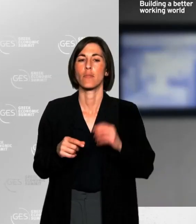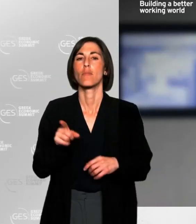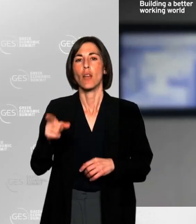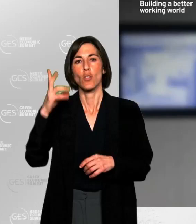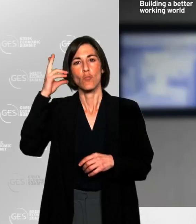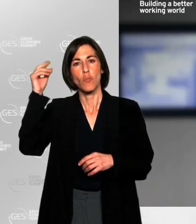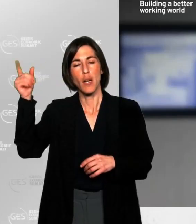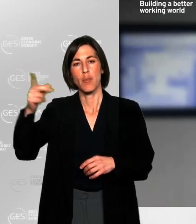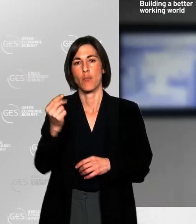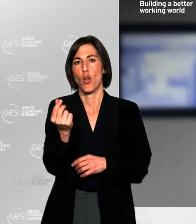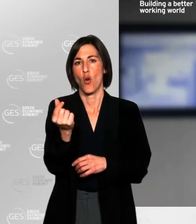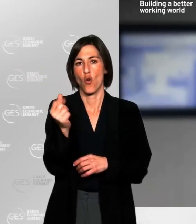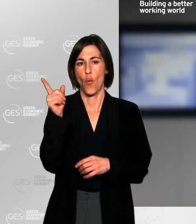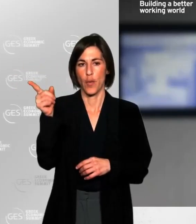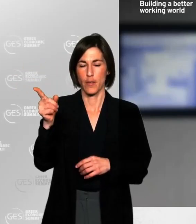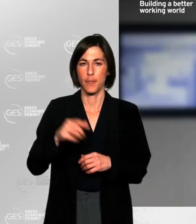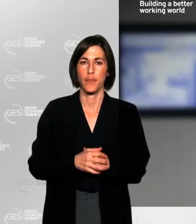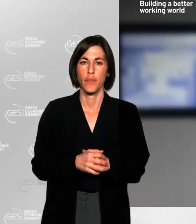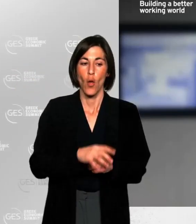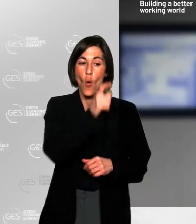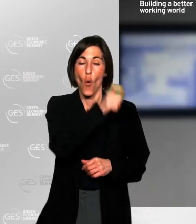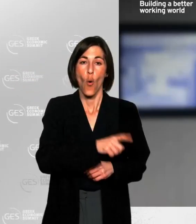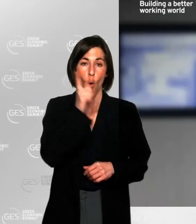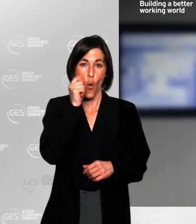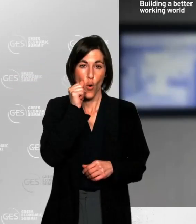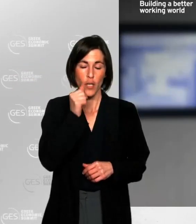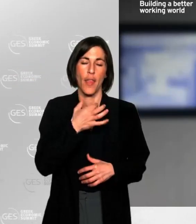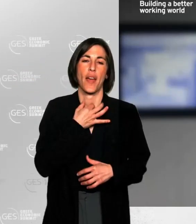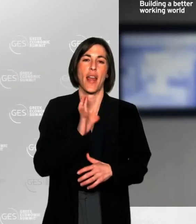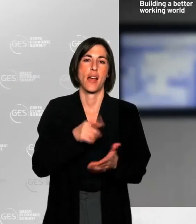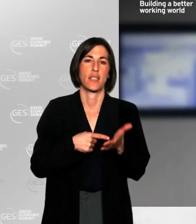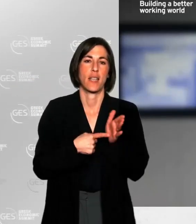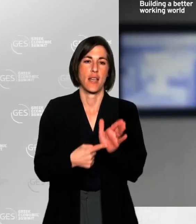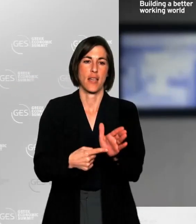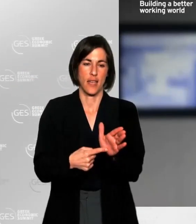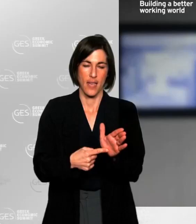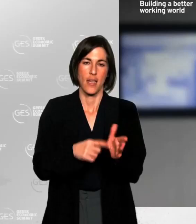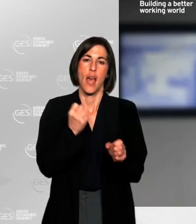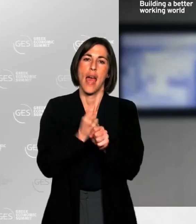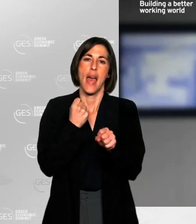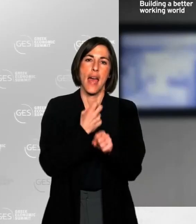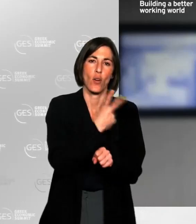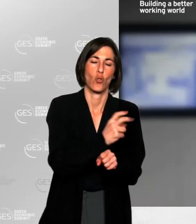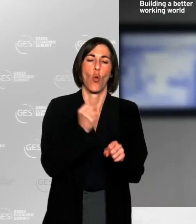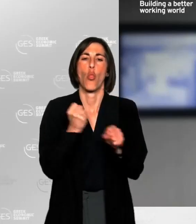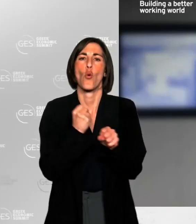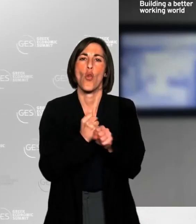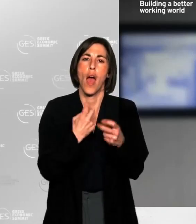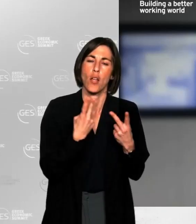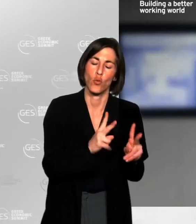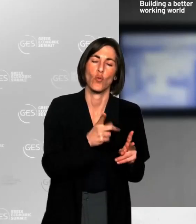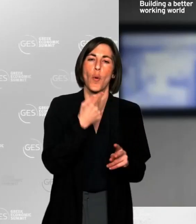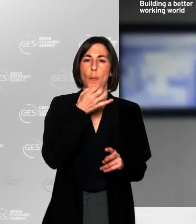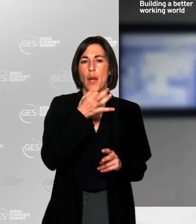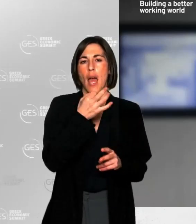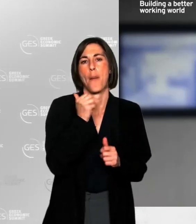Sir Pissarides doesn't need any special introduction. His work actually speaks volumes by itself. So